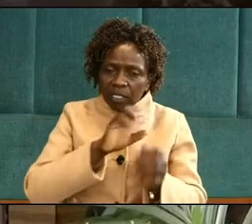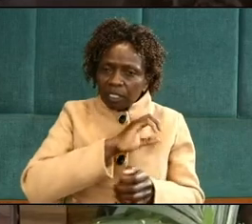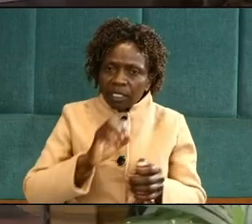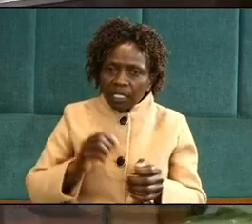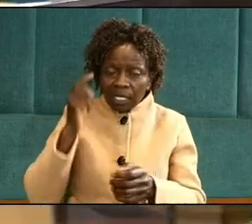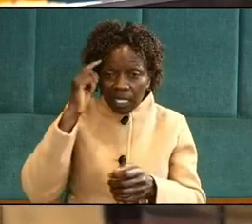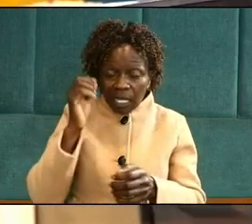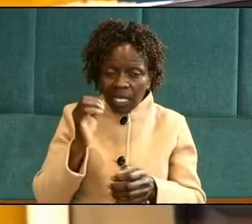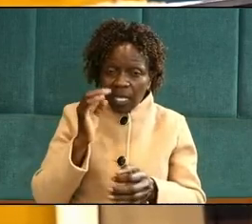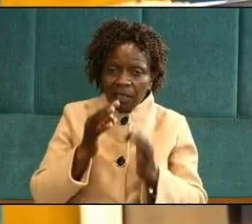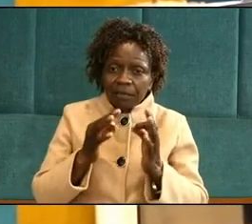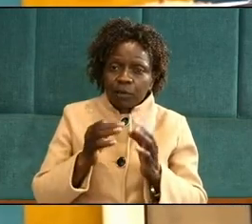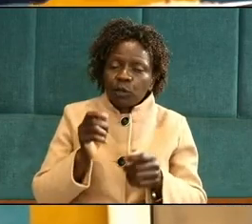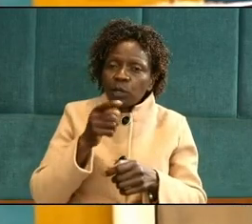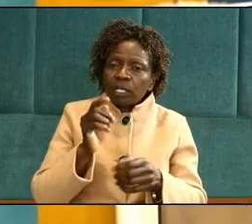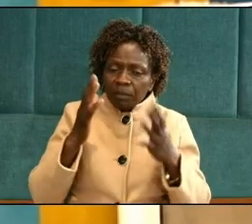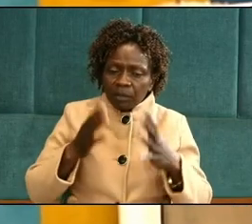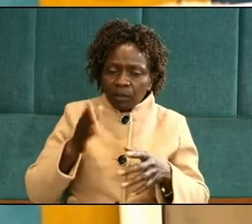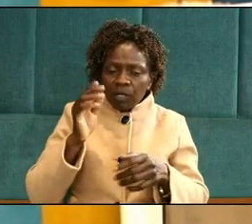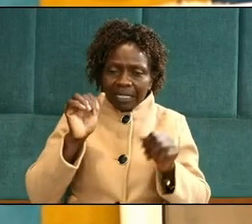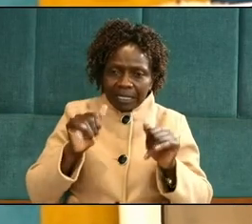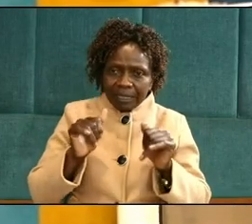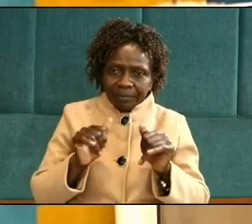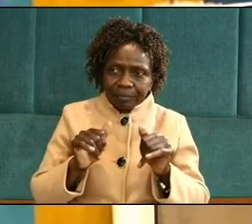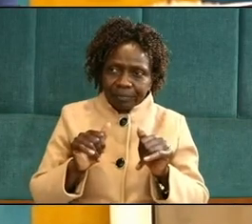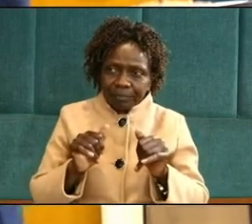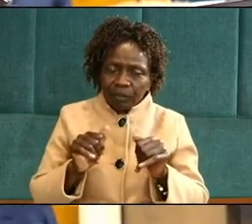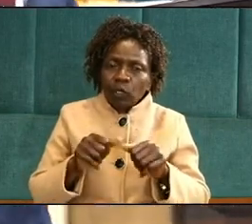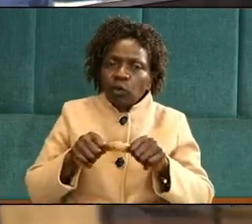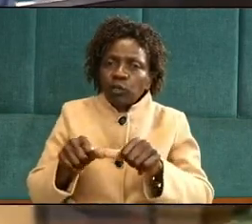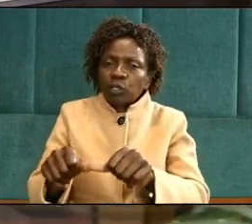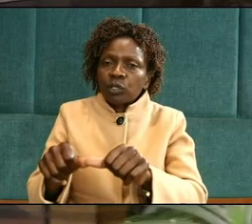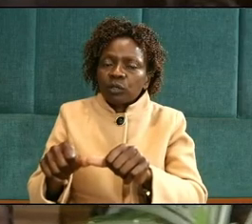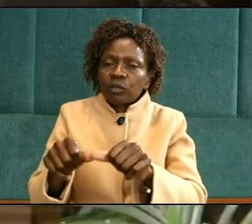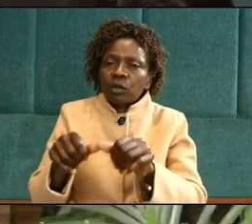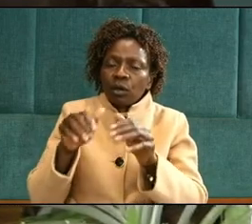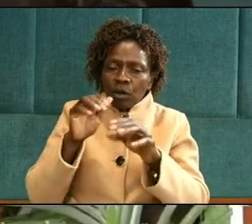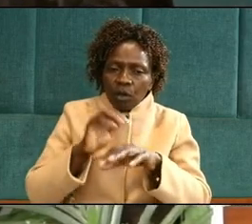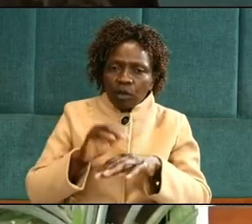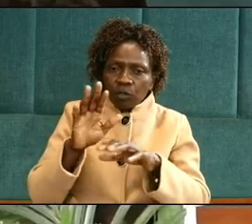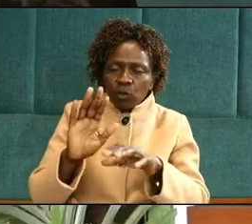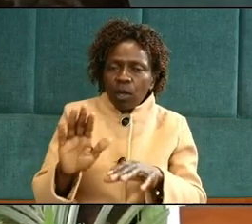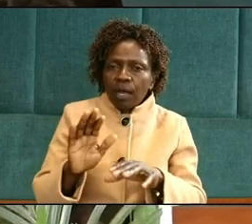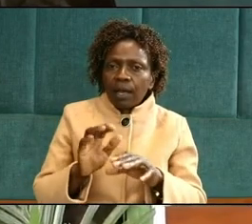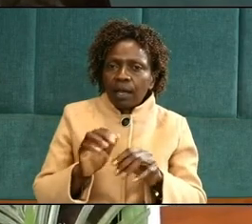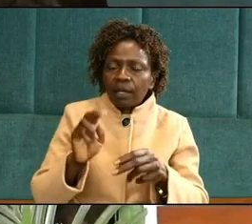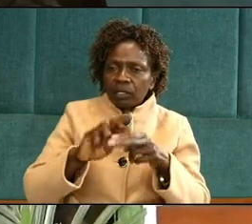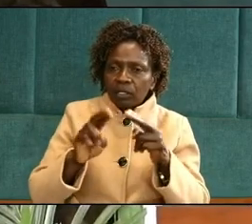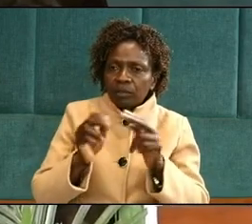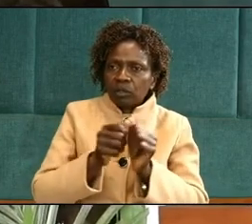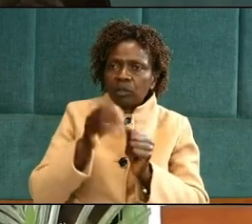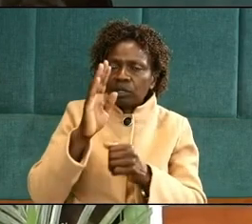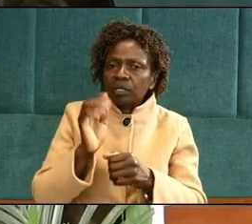together is when the presence of God still continues to be on your forehead. The marriage bond, my brothers and